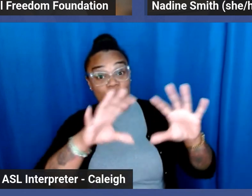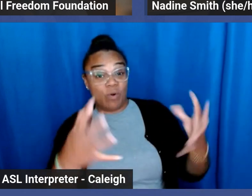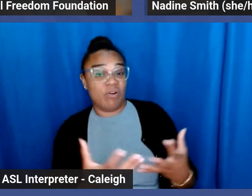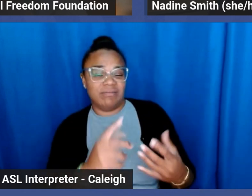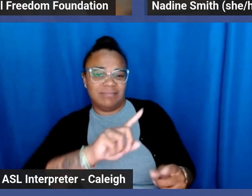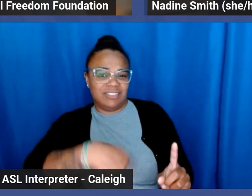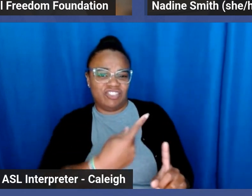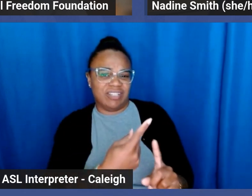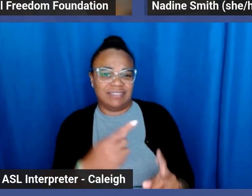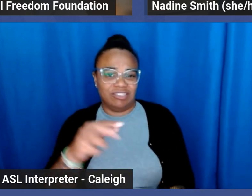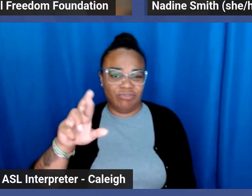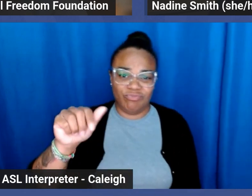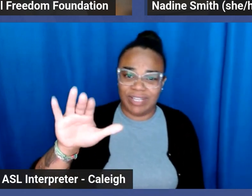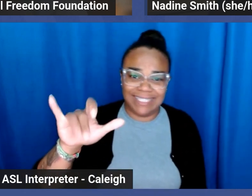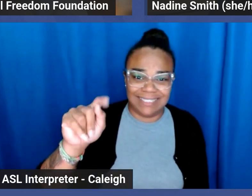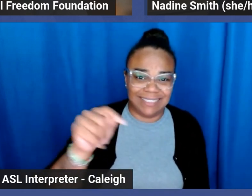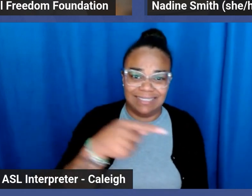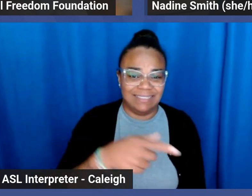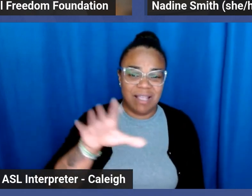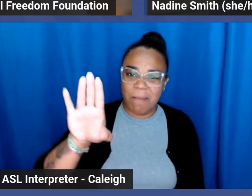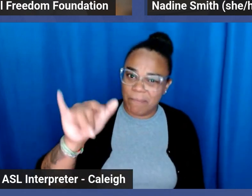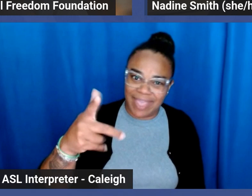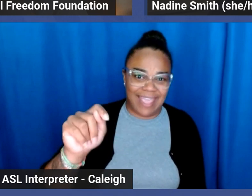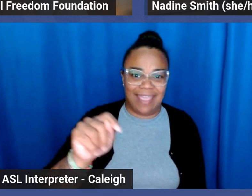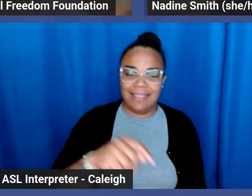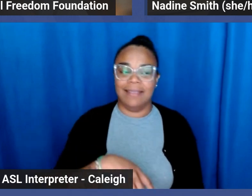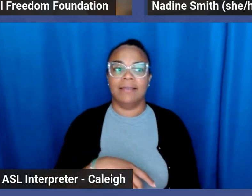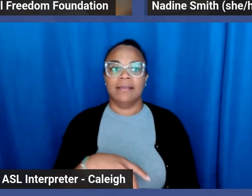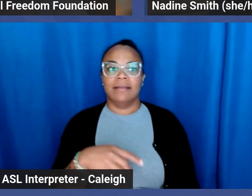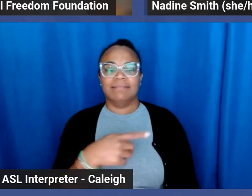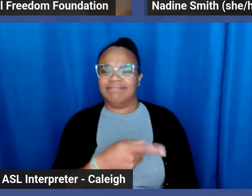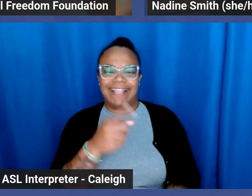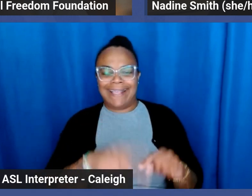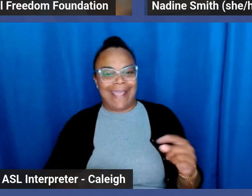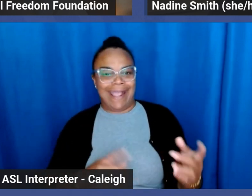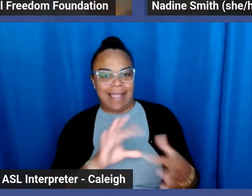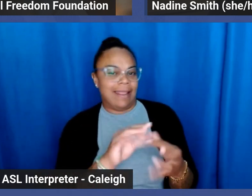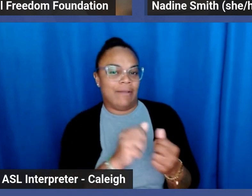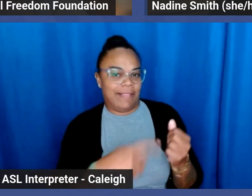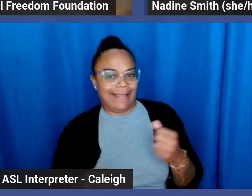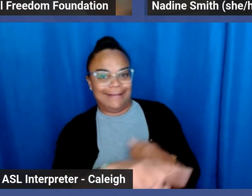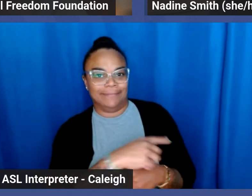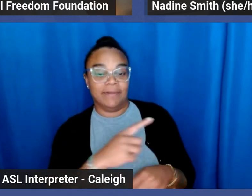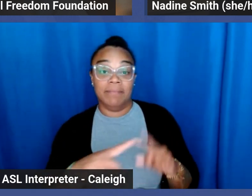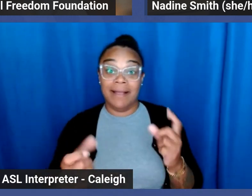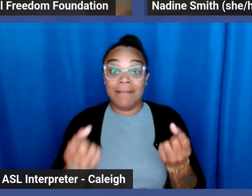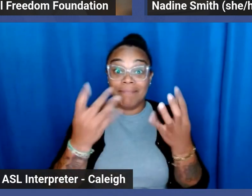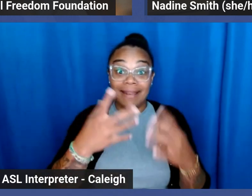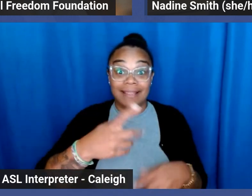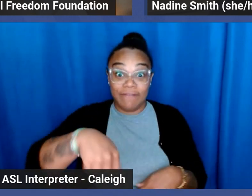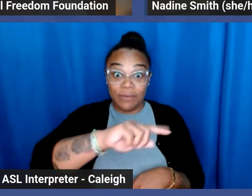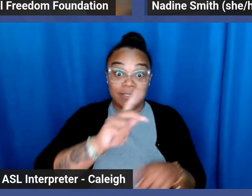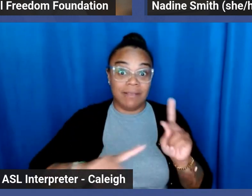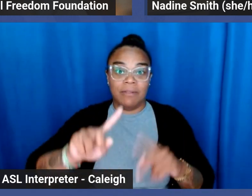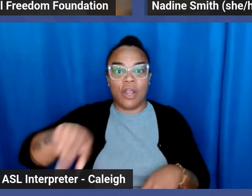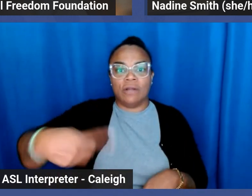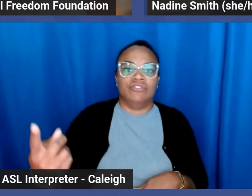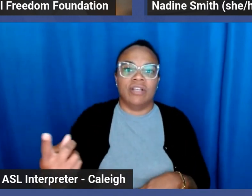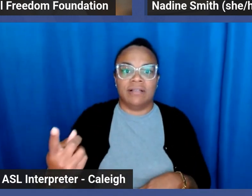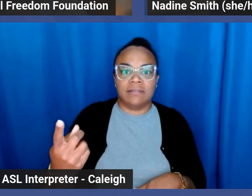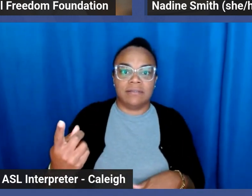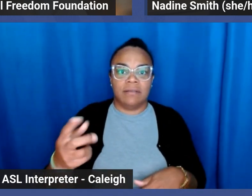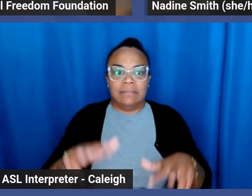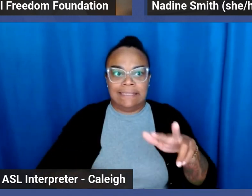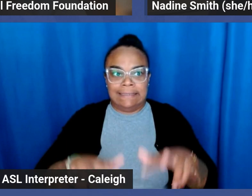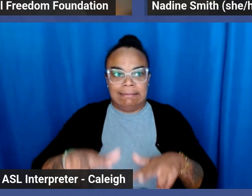bigoted, revels in that identity and is unreachable. But there's a whole lot of people who were just fumbling their way through and